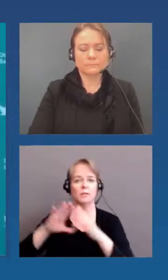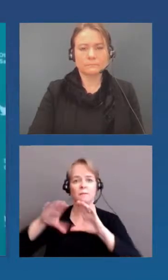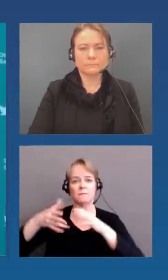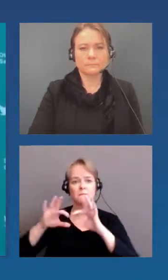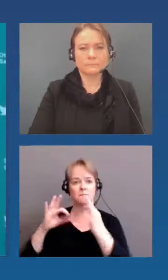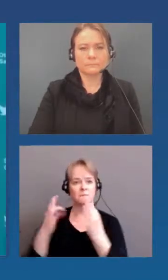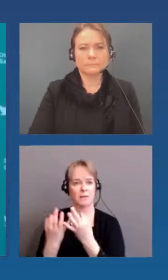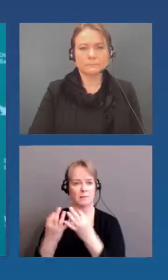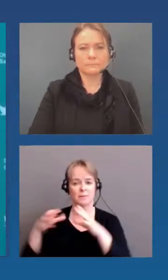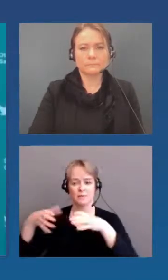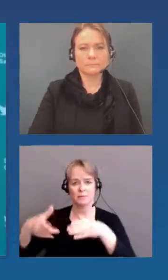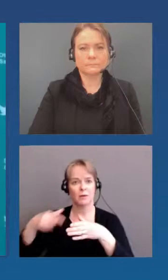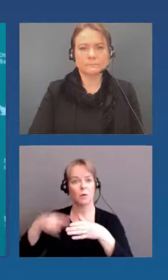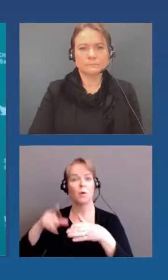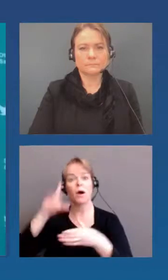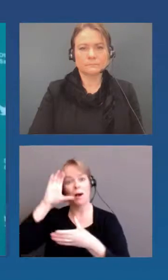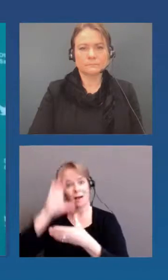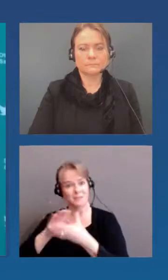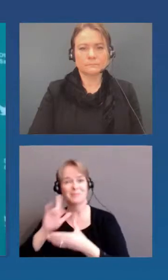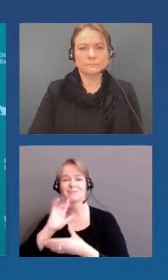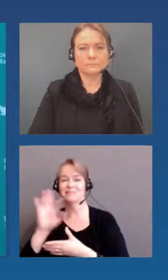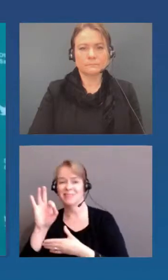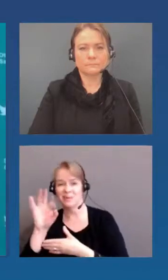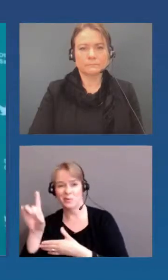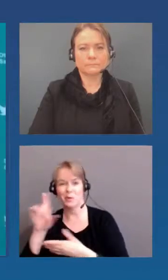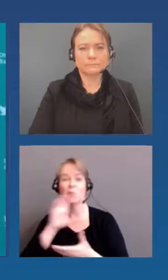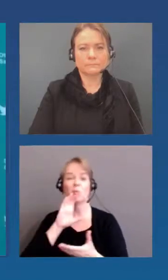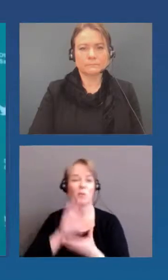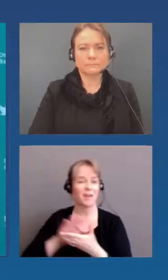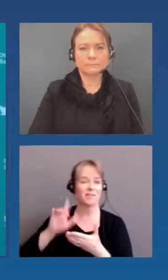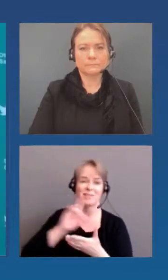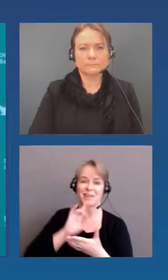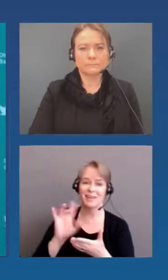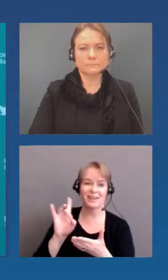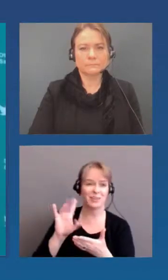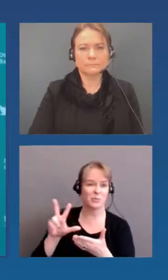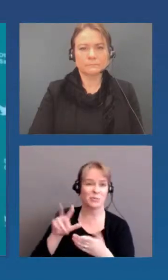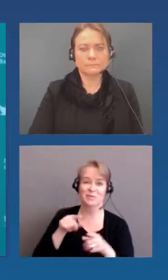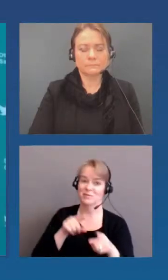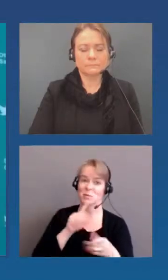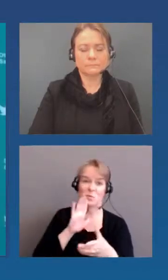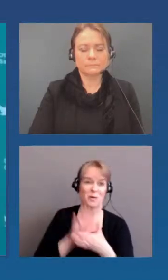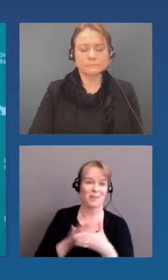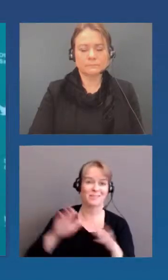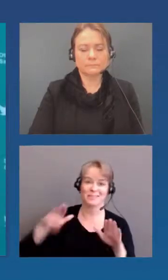is 83 and not yet eligible to be vaccinated. What should that couple do?